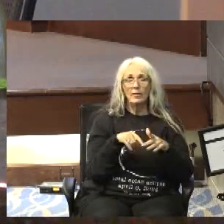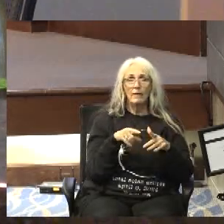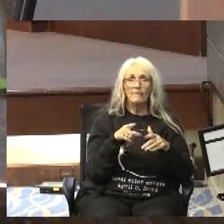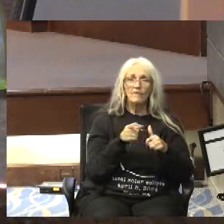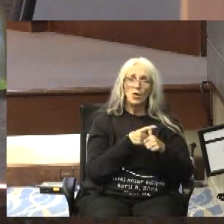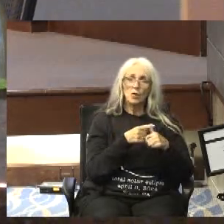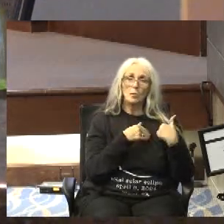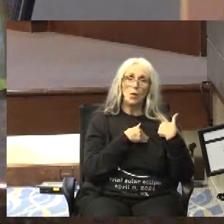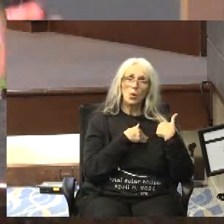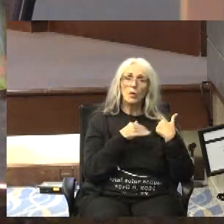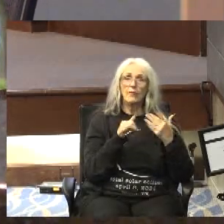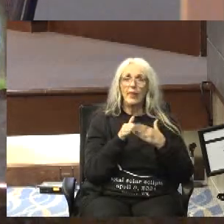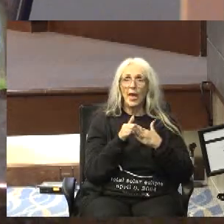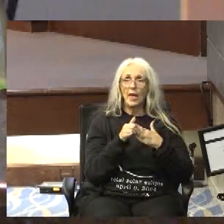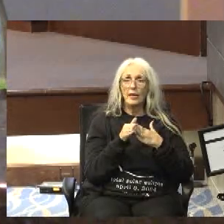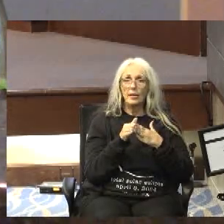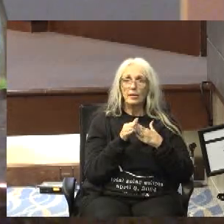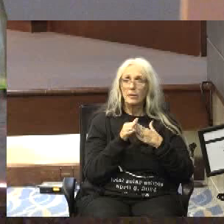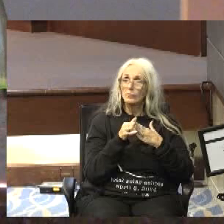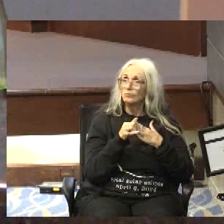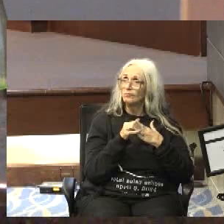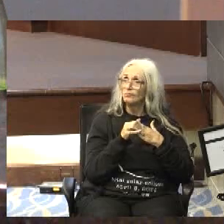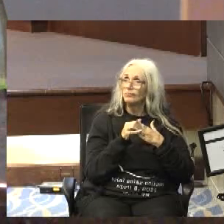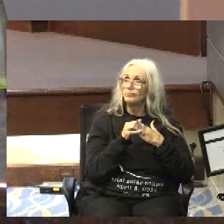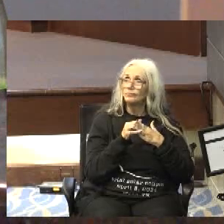of which is what you do.